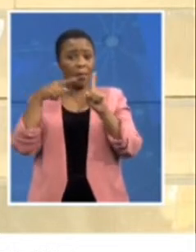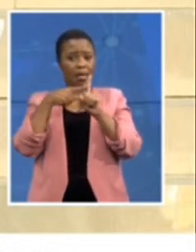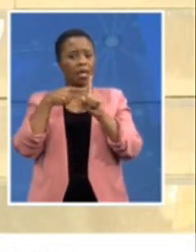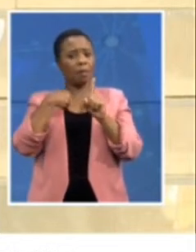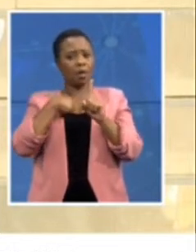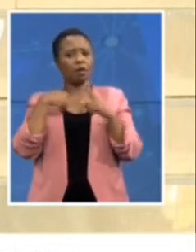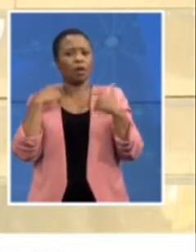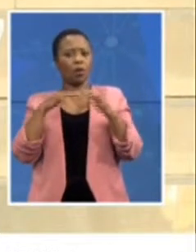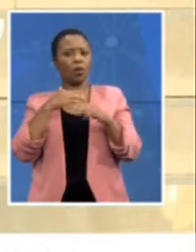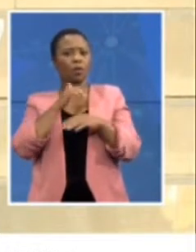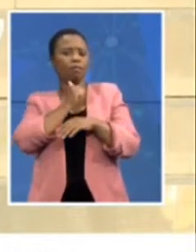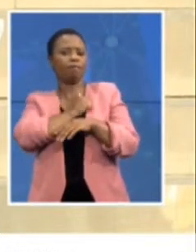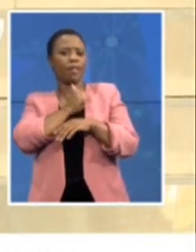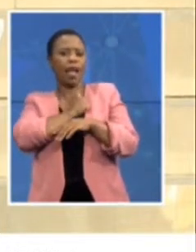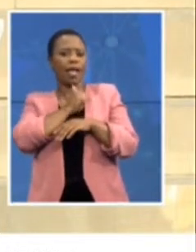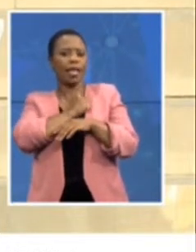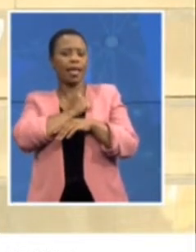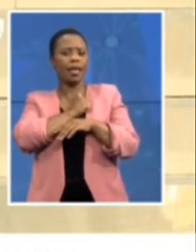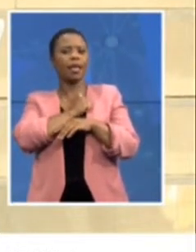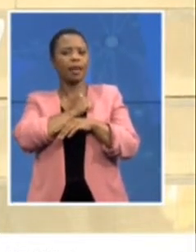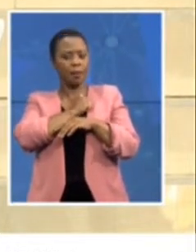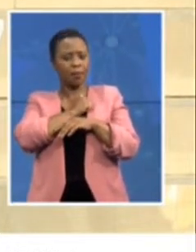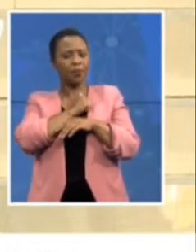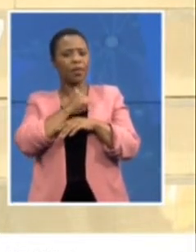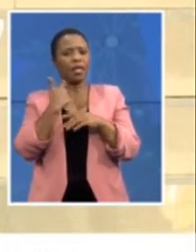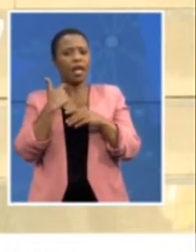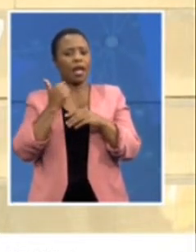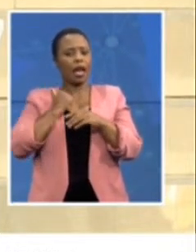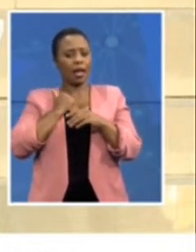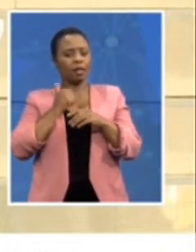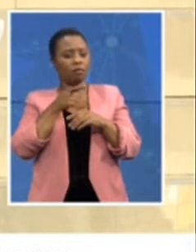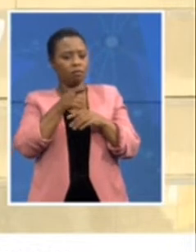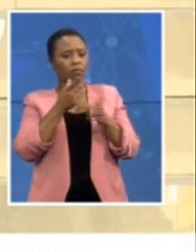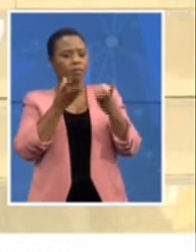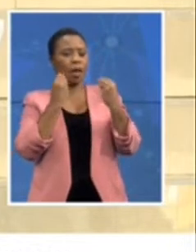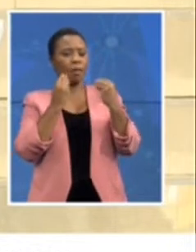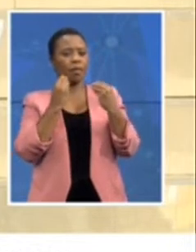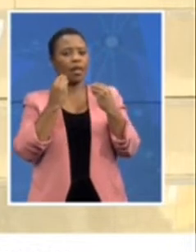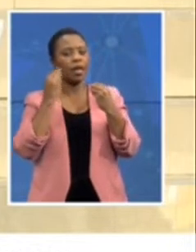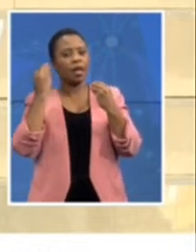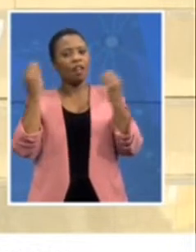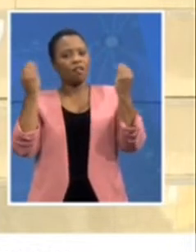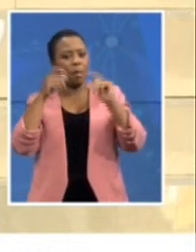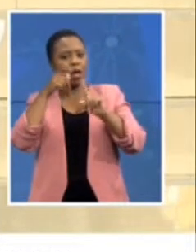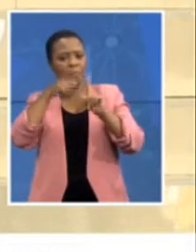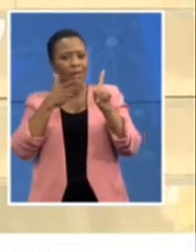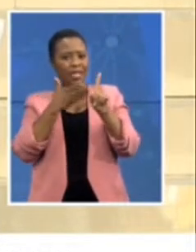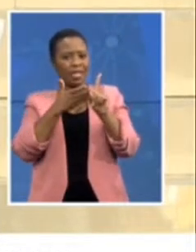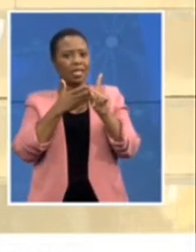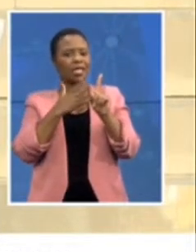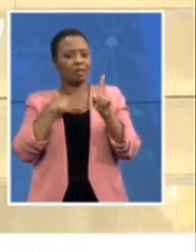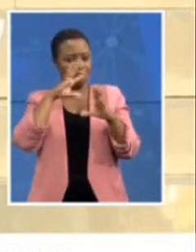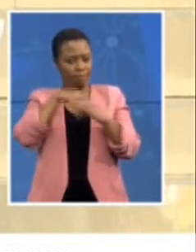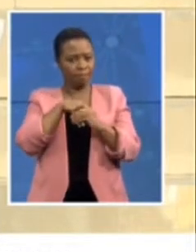are living in the world she sacrificed for, and we cannot continue to watch it go to waste.